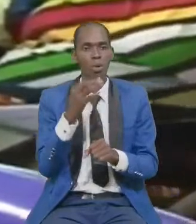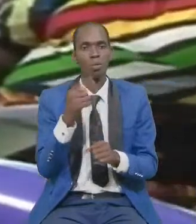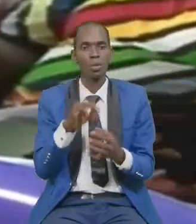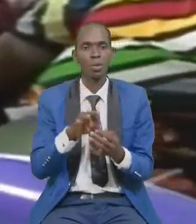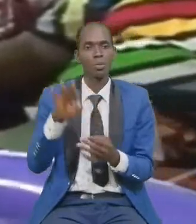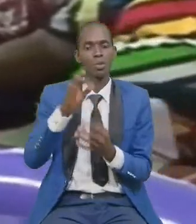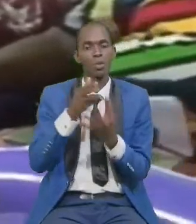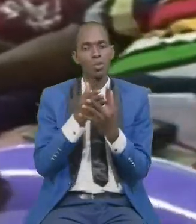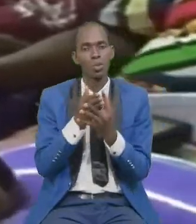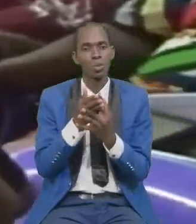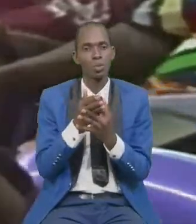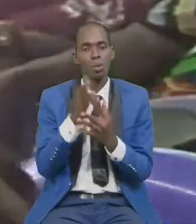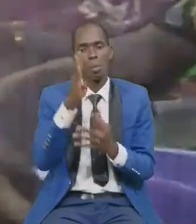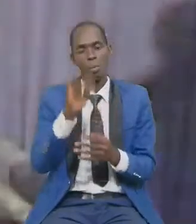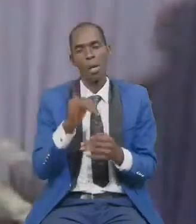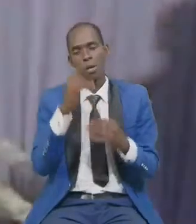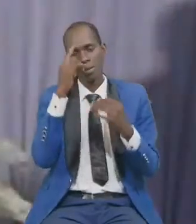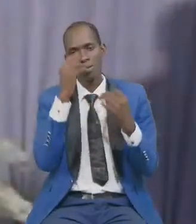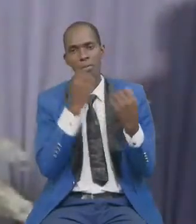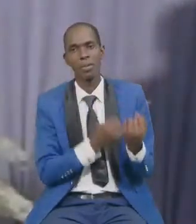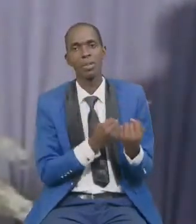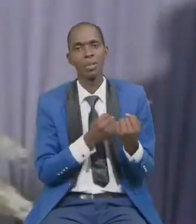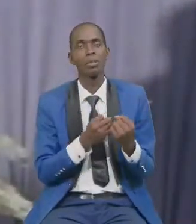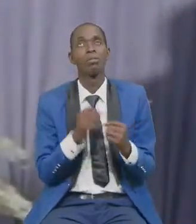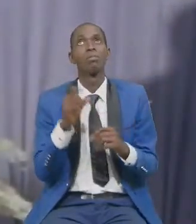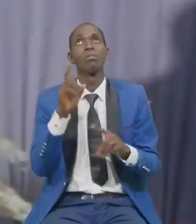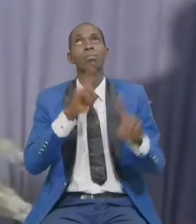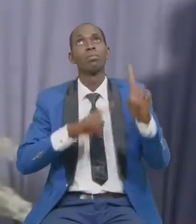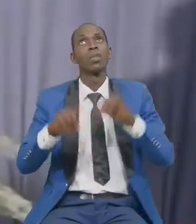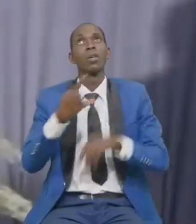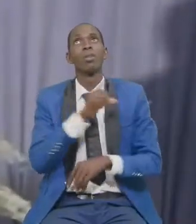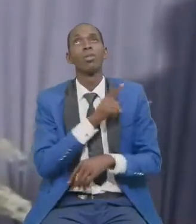Spirit by faith. Lord, I receive.